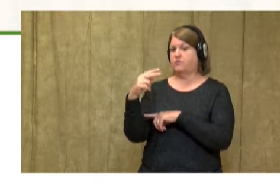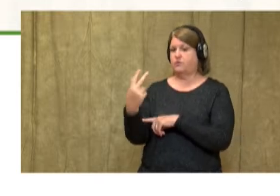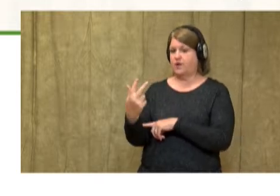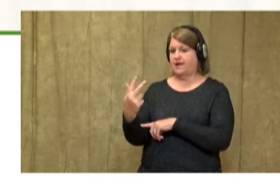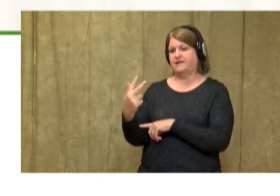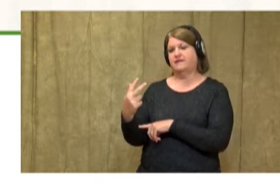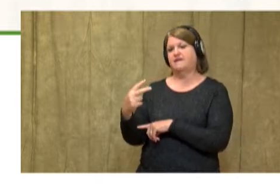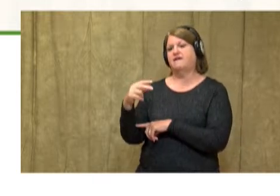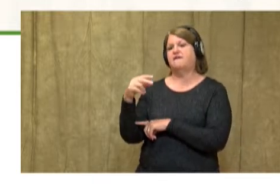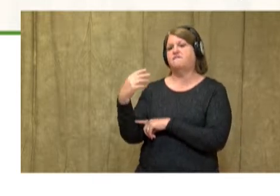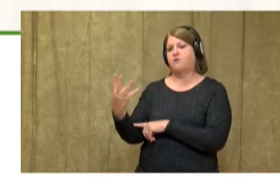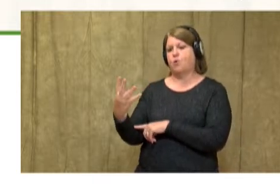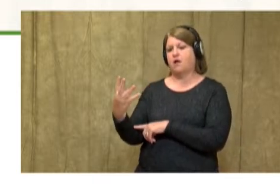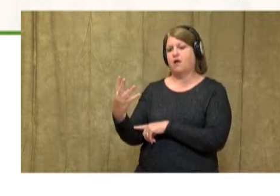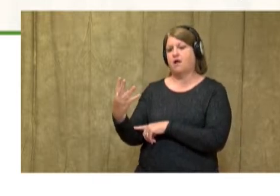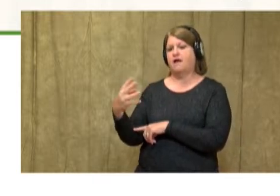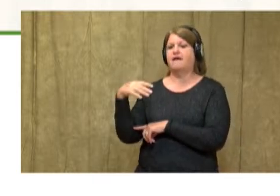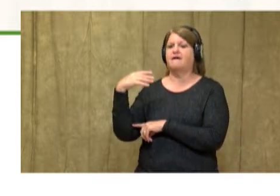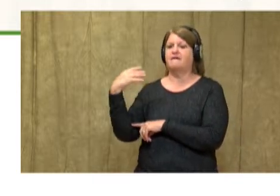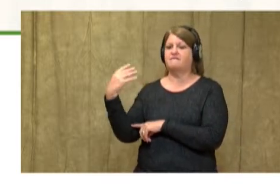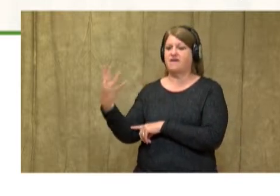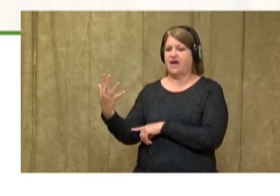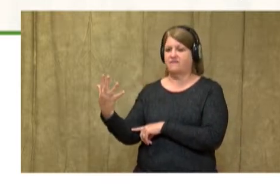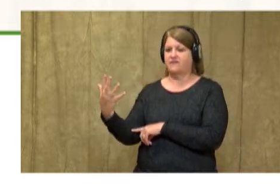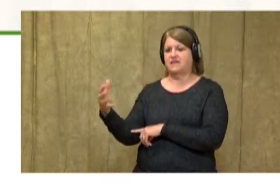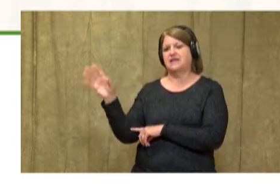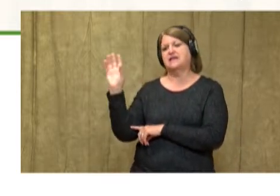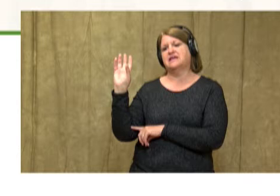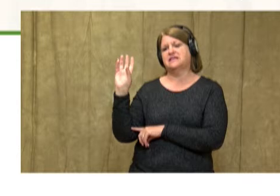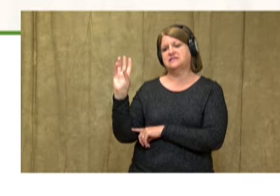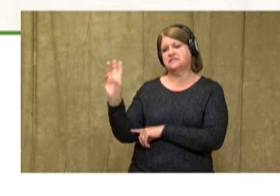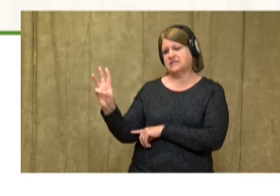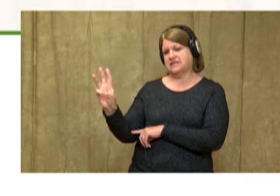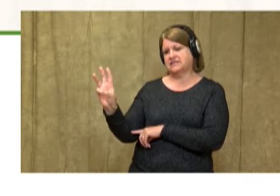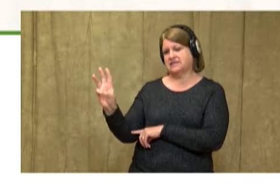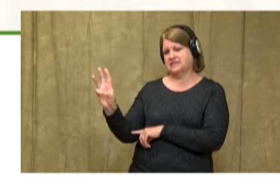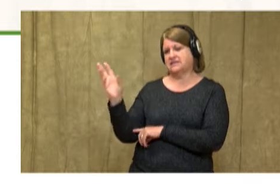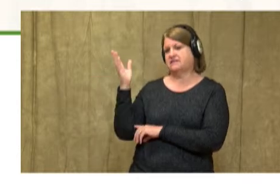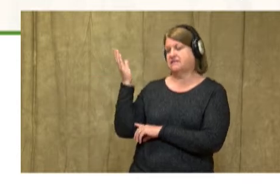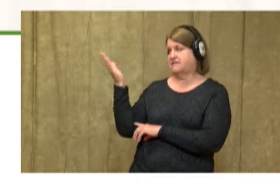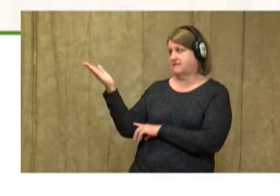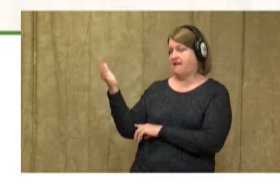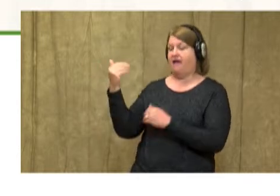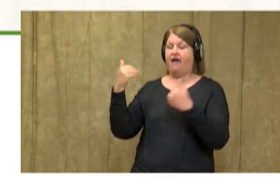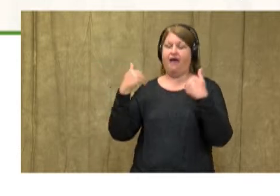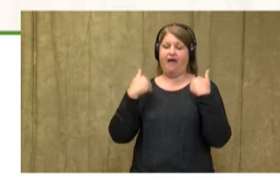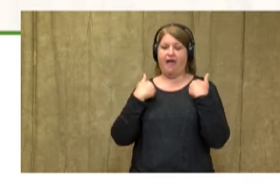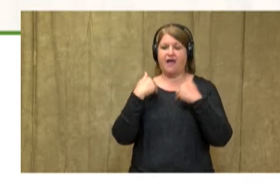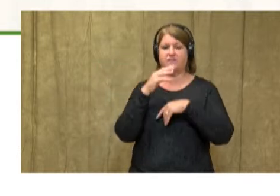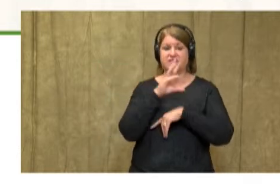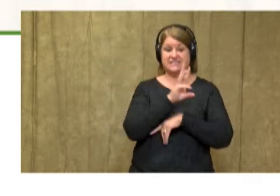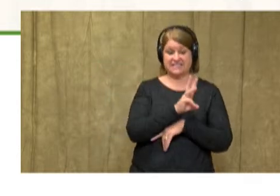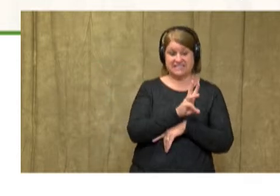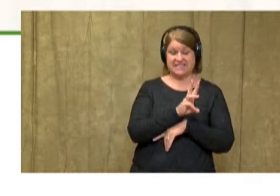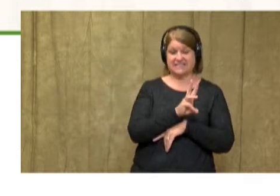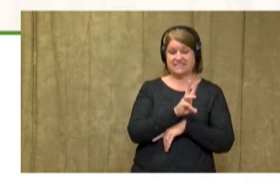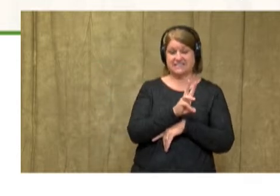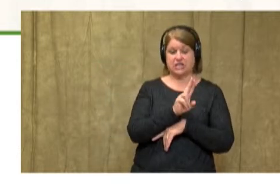3, 4, 5, 6. I had 6